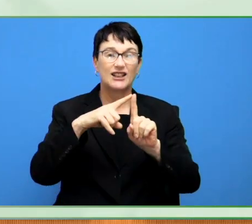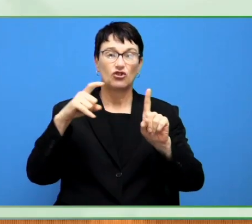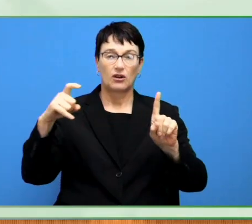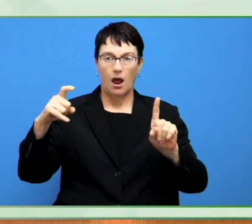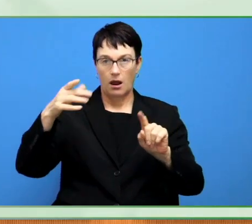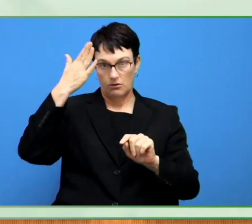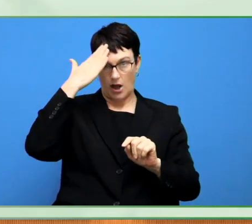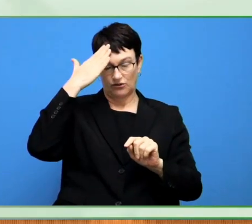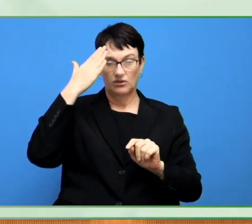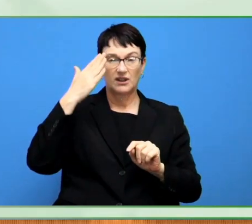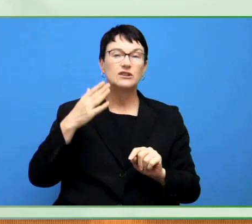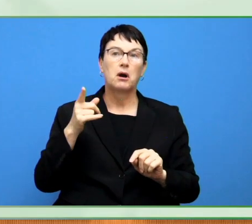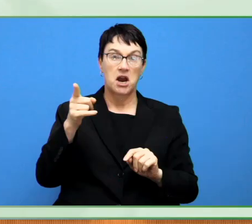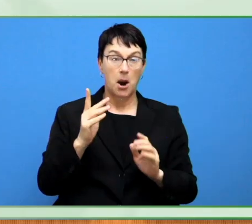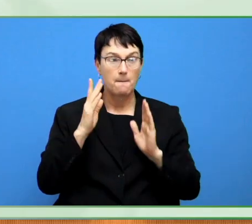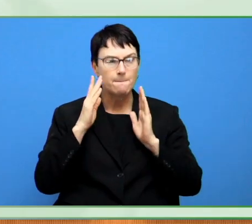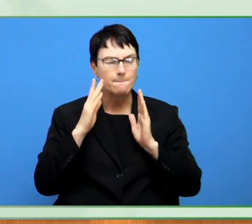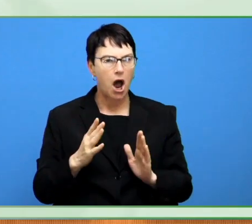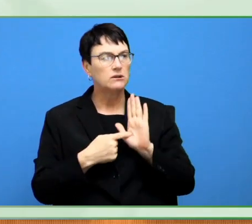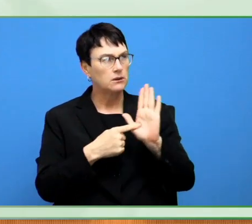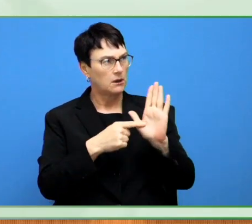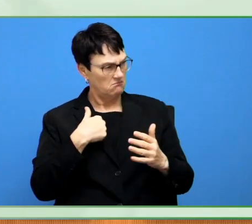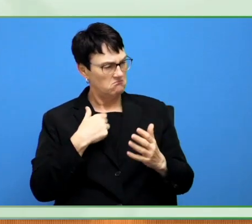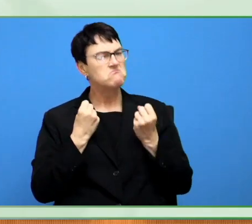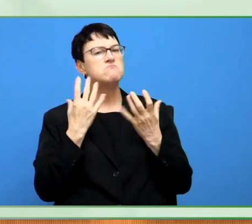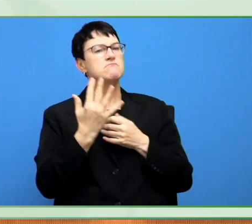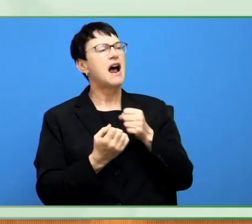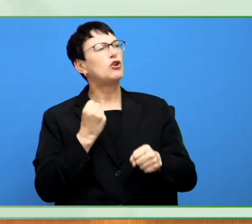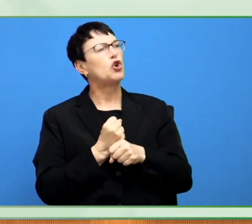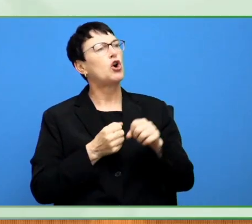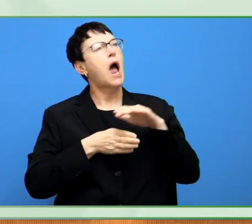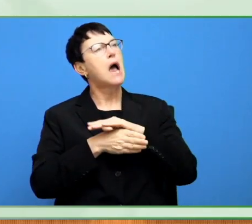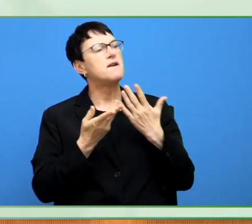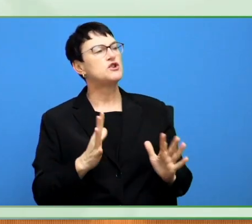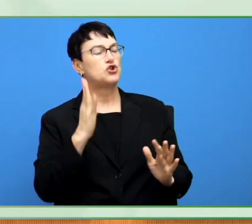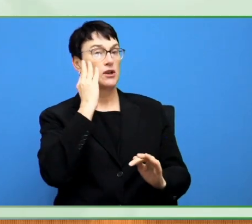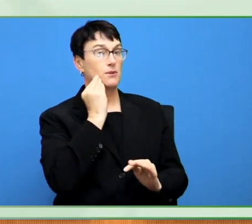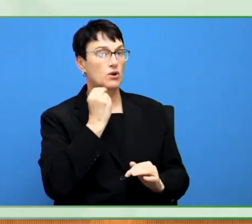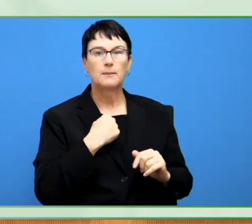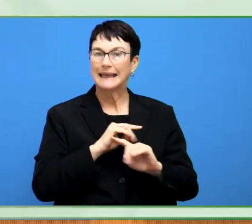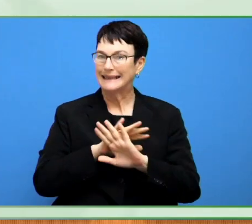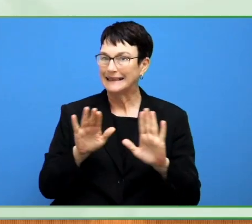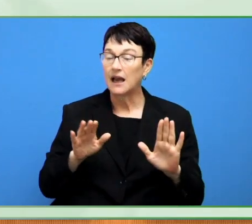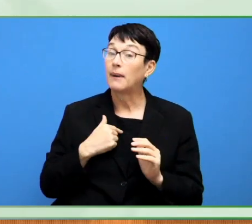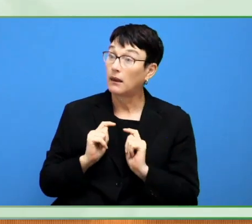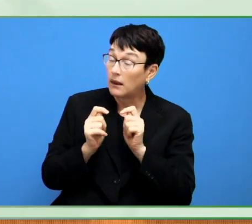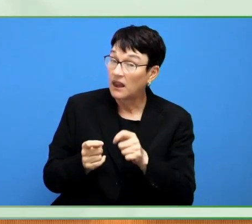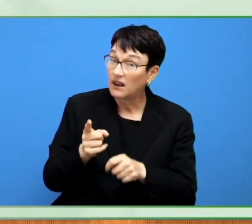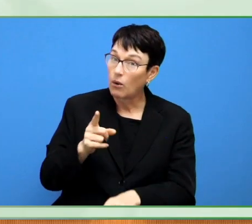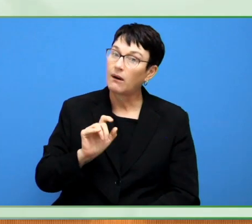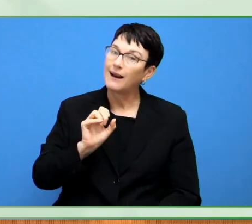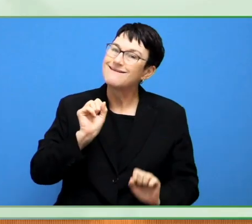experience on accessibility, but I'm encouraging those professionals to have a badge and said, I have the knowledge,